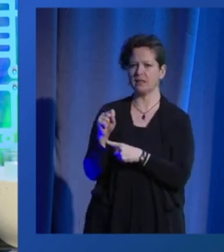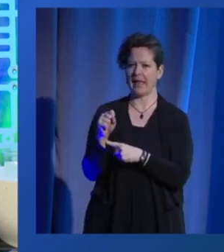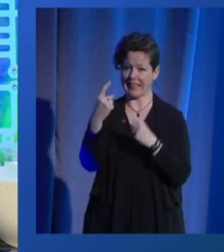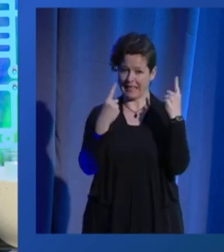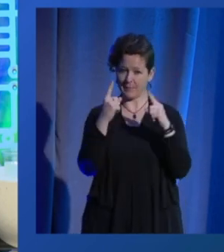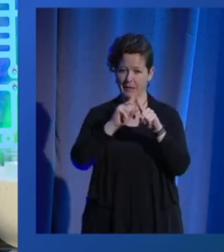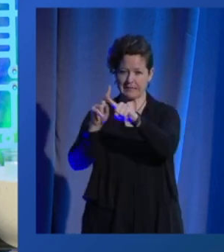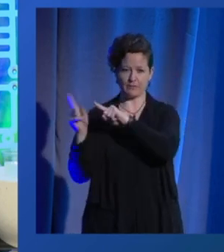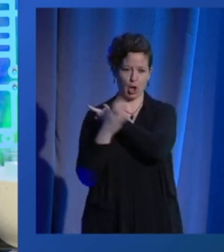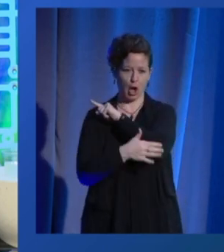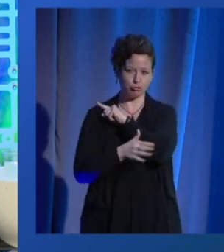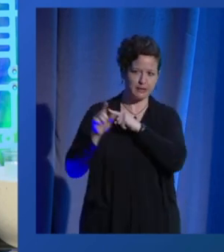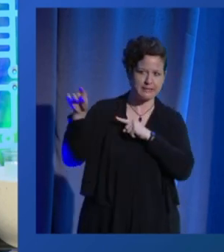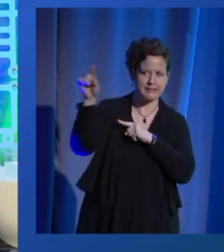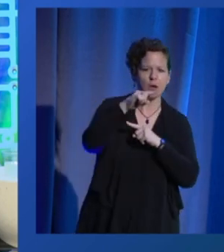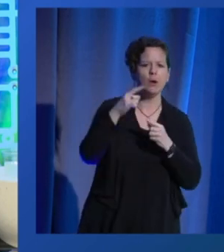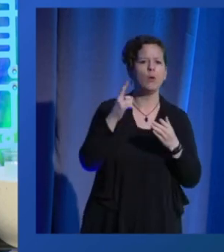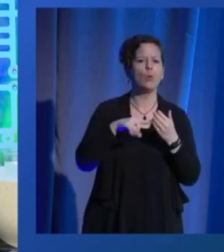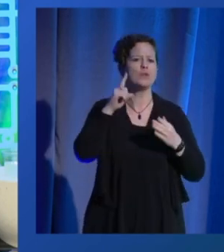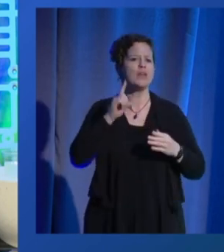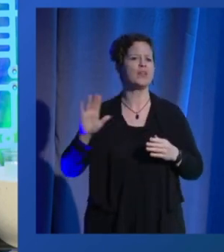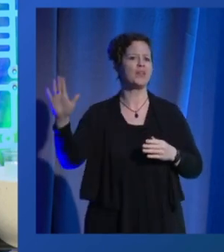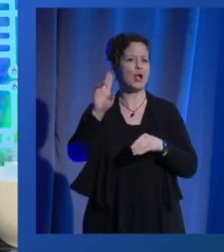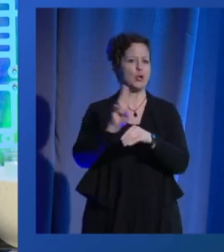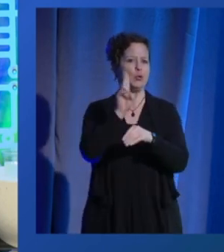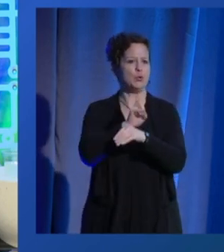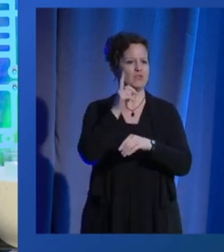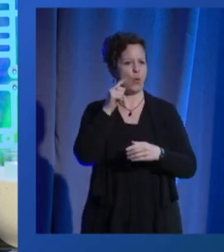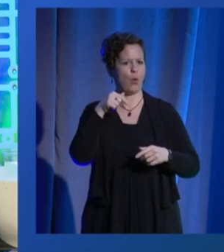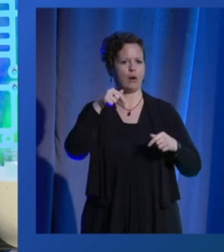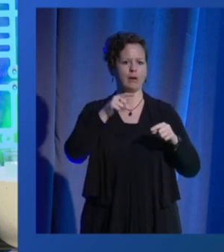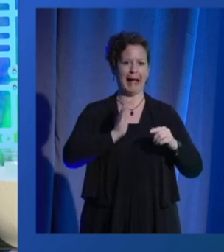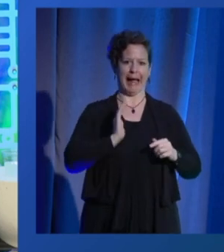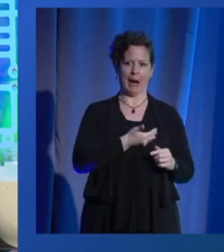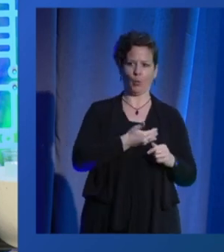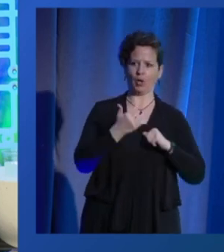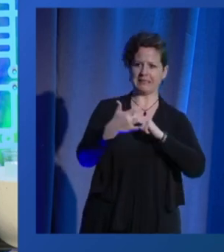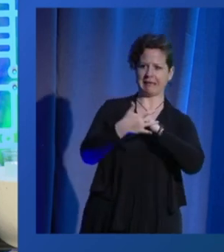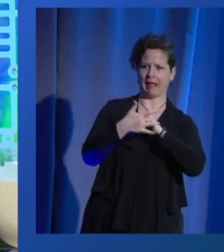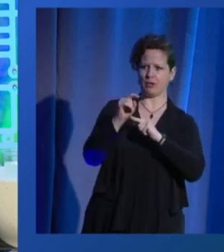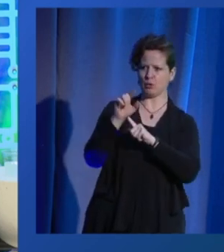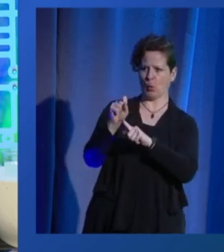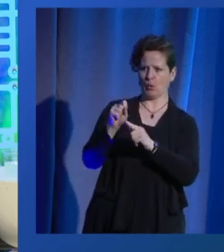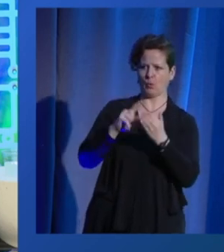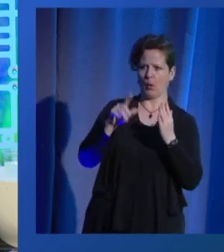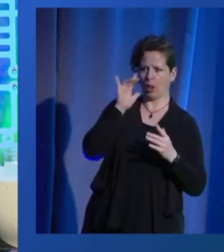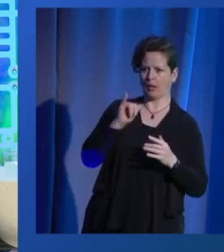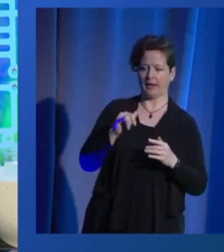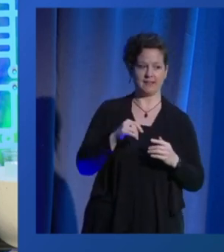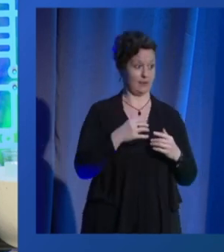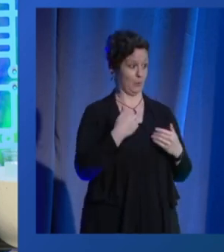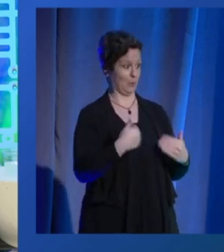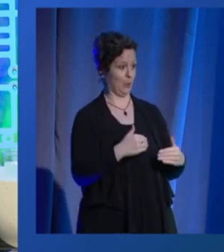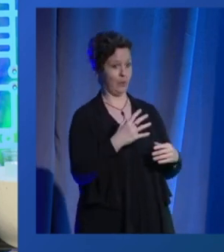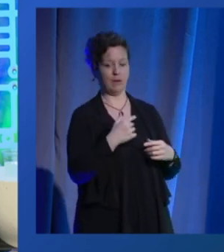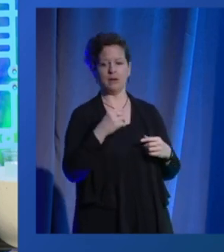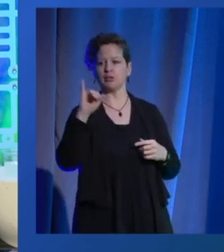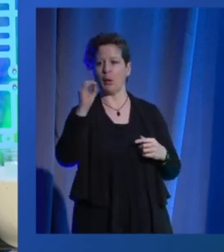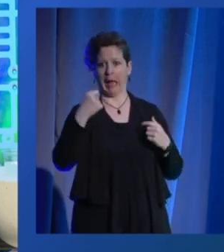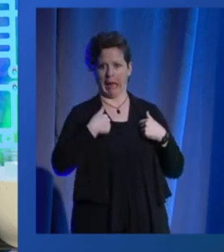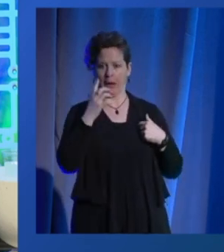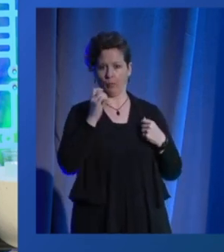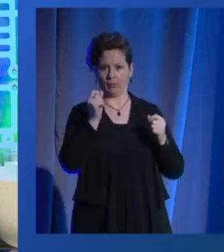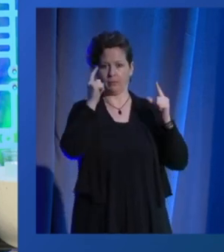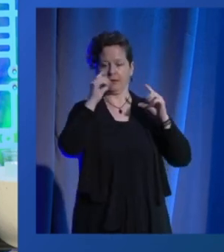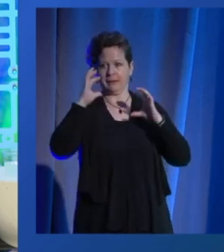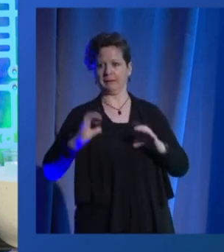the world what are they going to do with them that would keep me up at night since we're here at